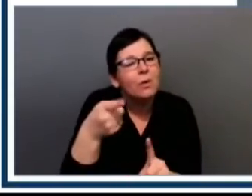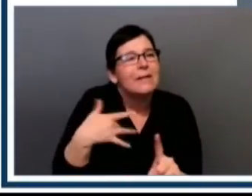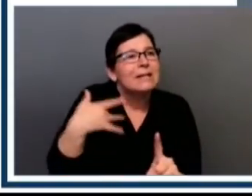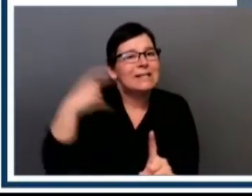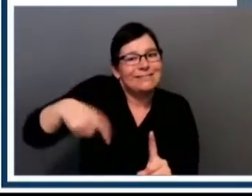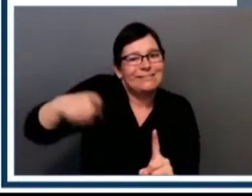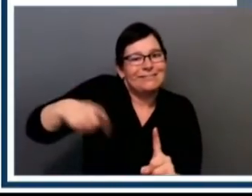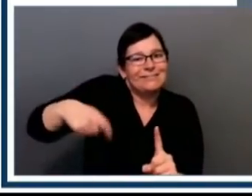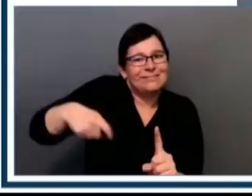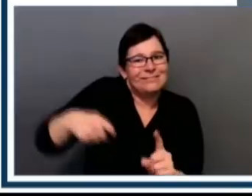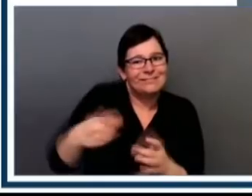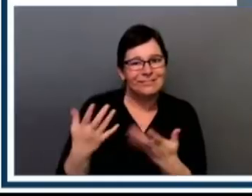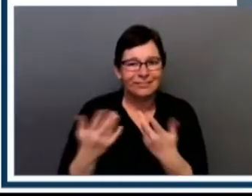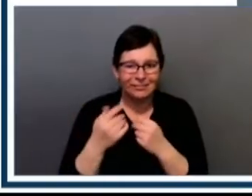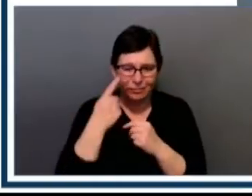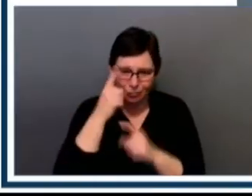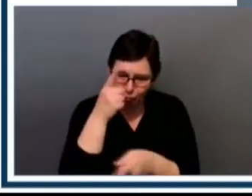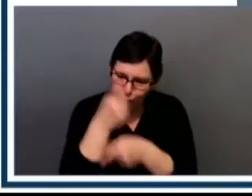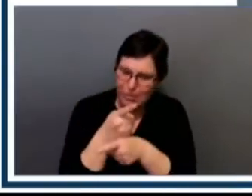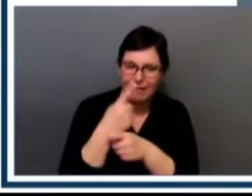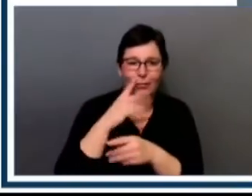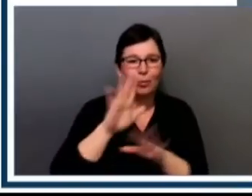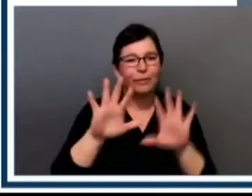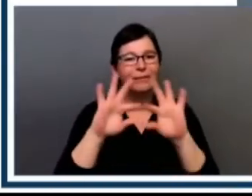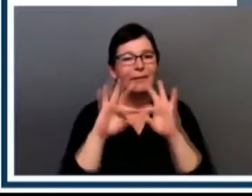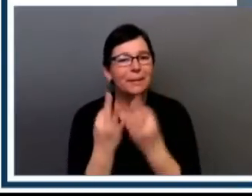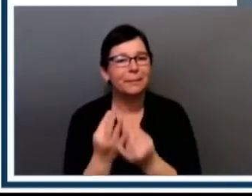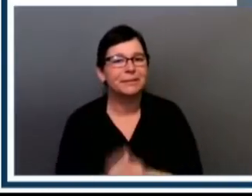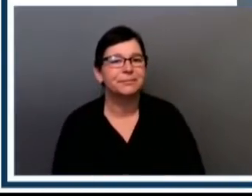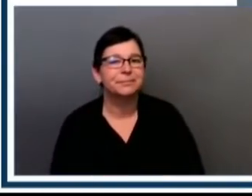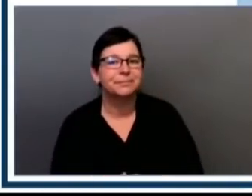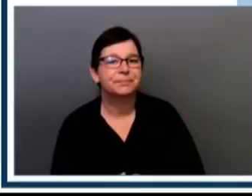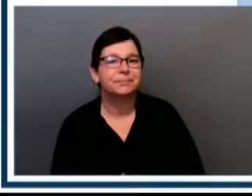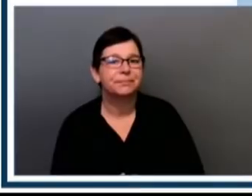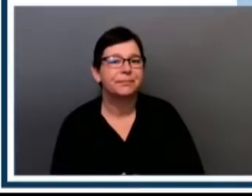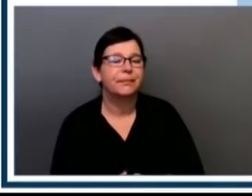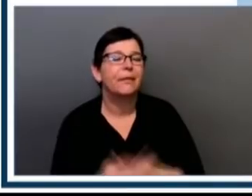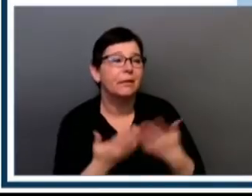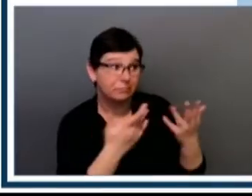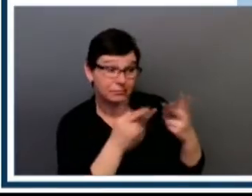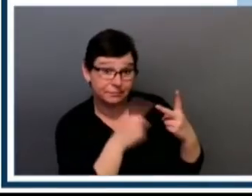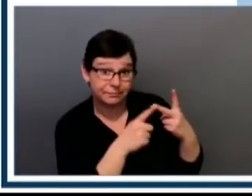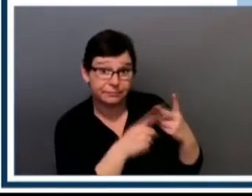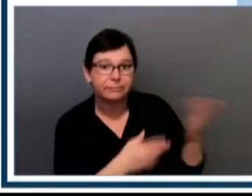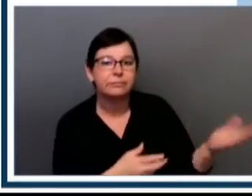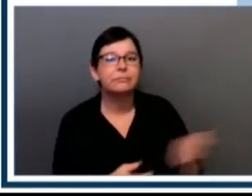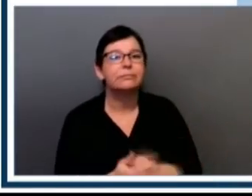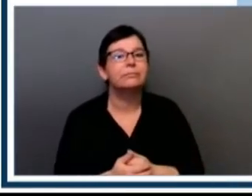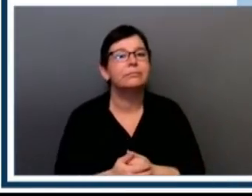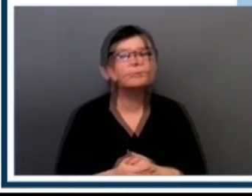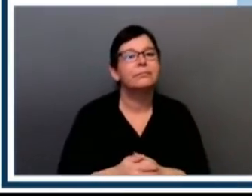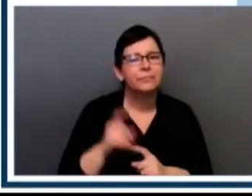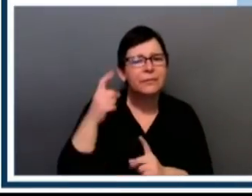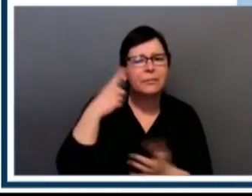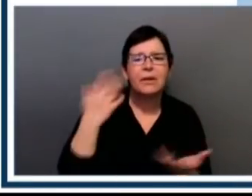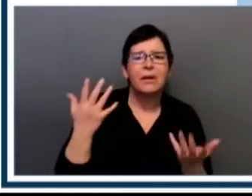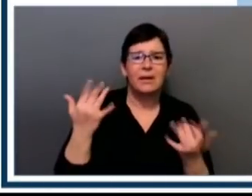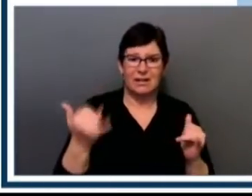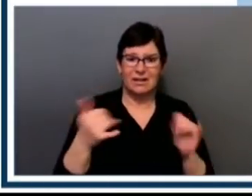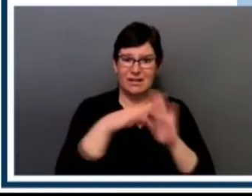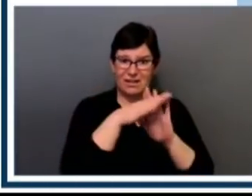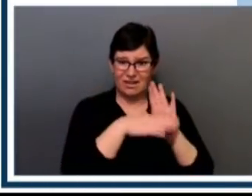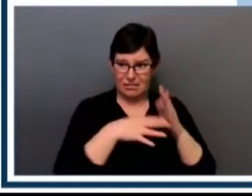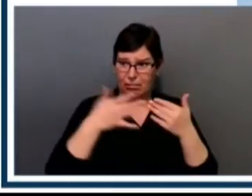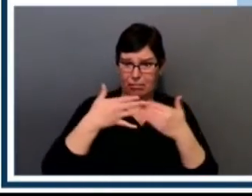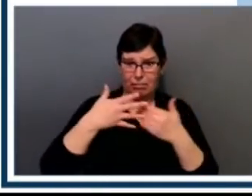do you think you'll be holding these COVID-19 briefings? Well, you're going to miss us, aren't you, Pat? That's why I